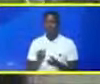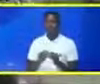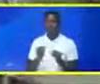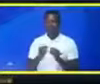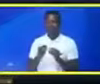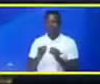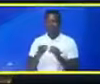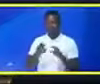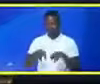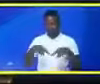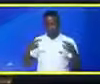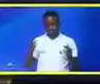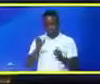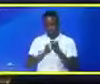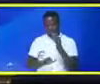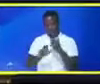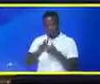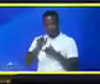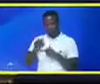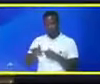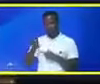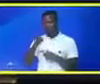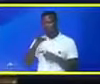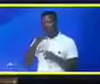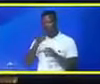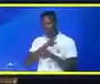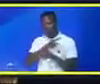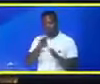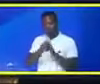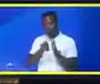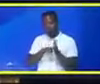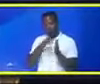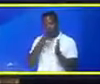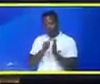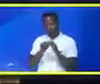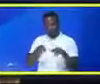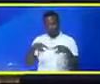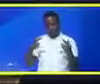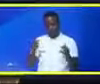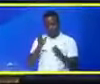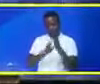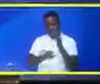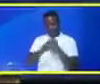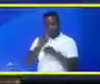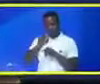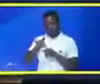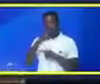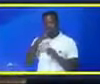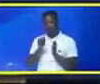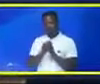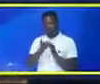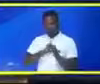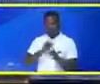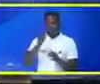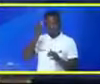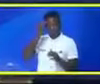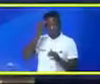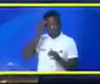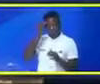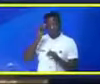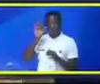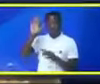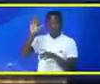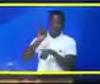Revelation chapter 3 and verse 8. The Bible says, Revelation 3 and verse 8. It says, I know thy